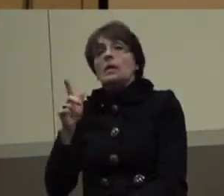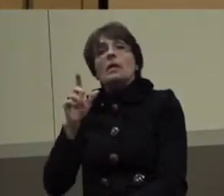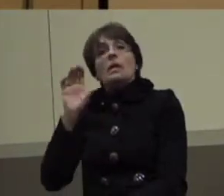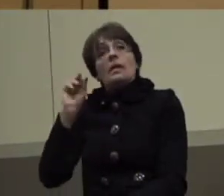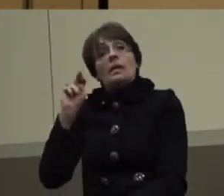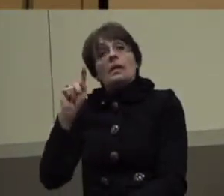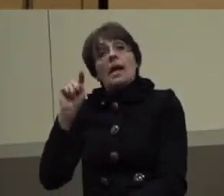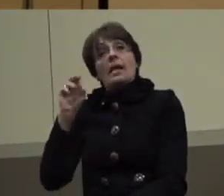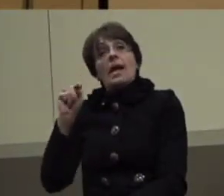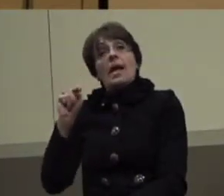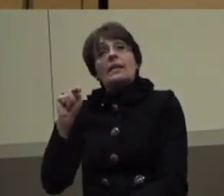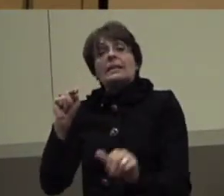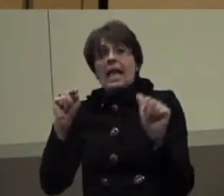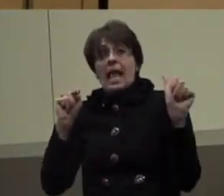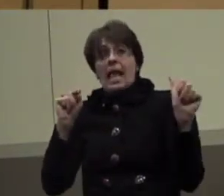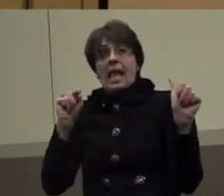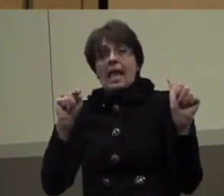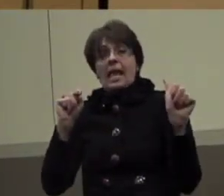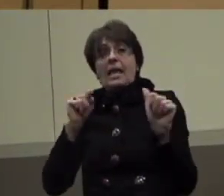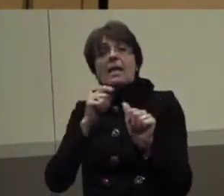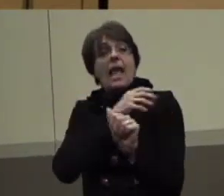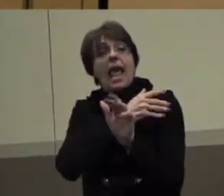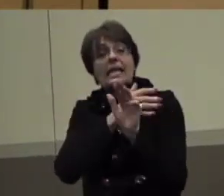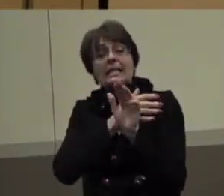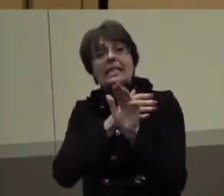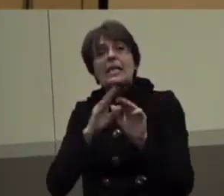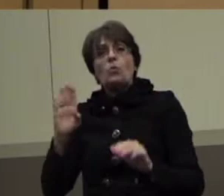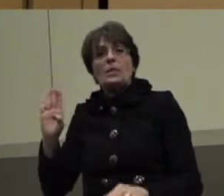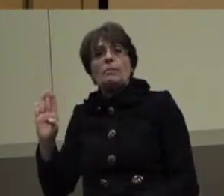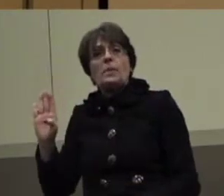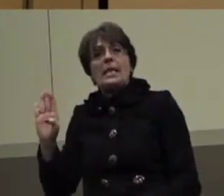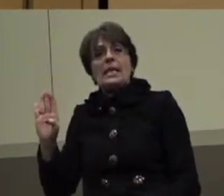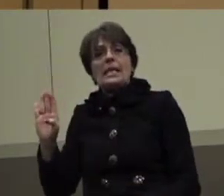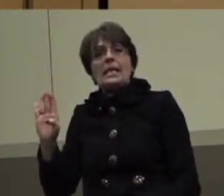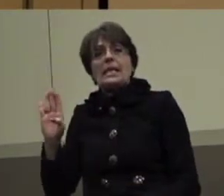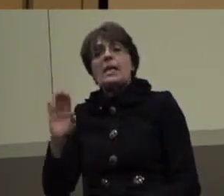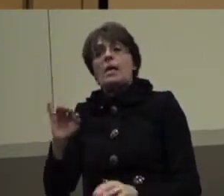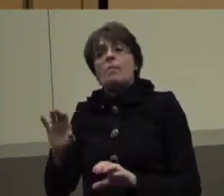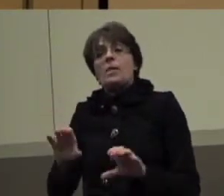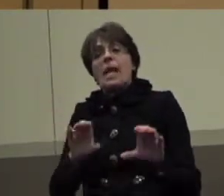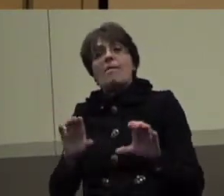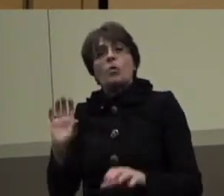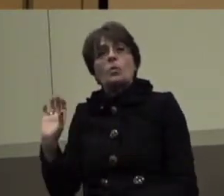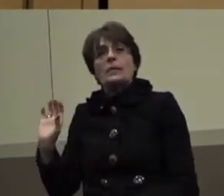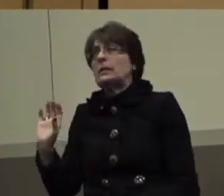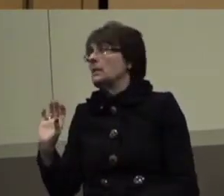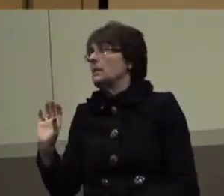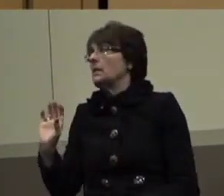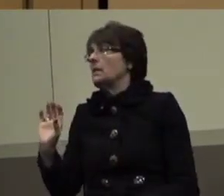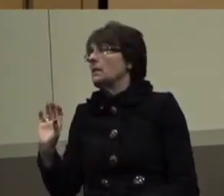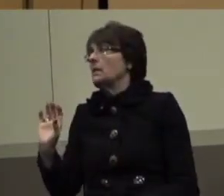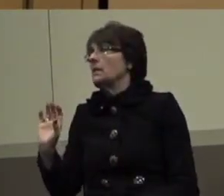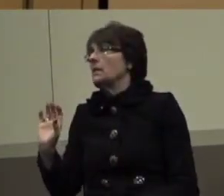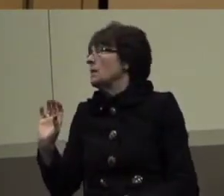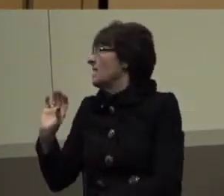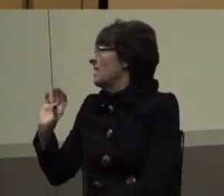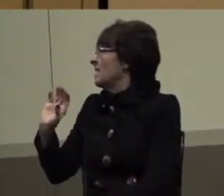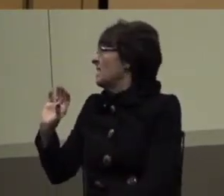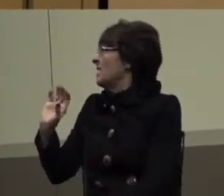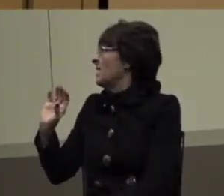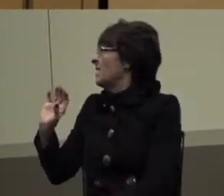was A, the antecedent was B, the behavior was C, the consequence. Oh.